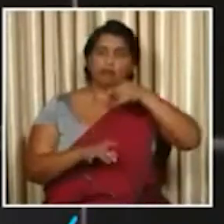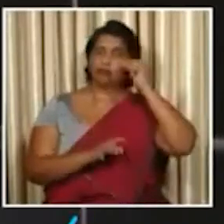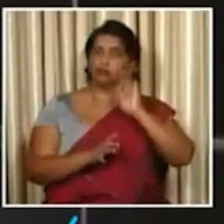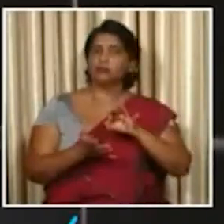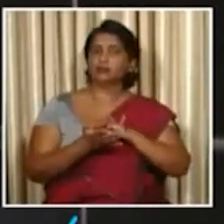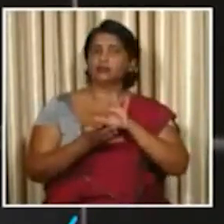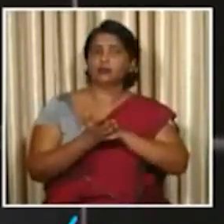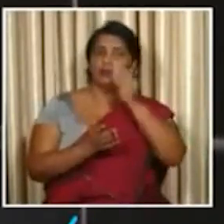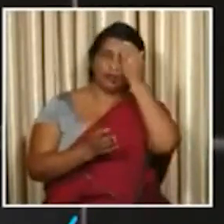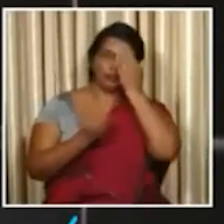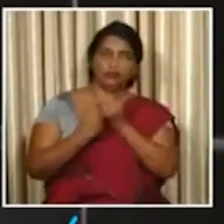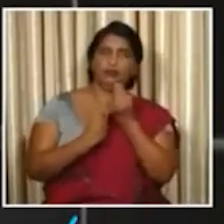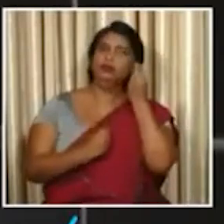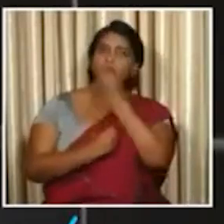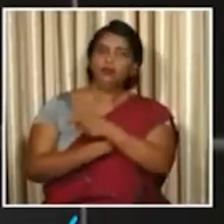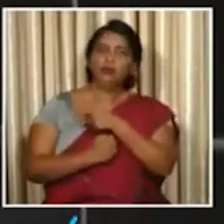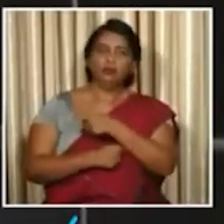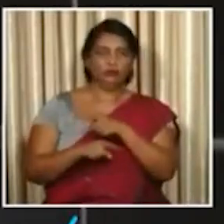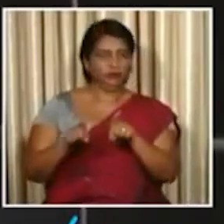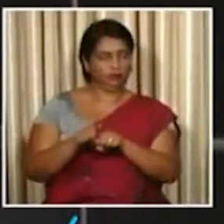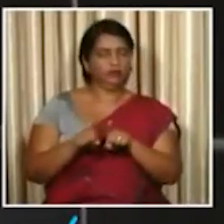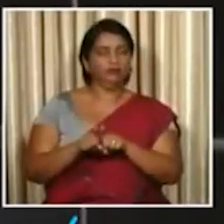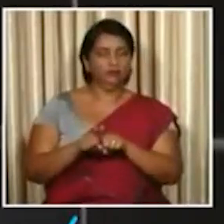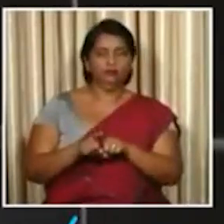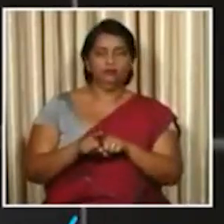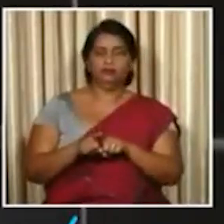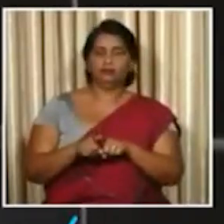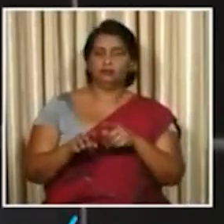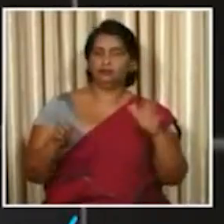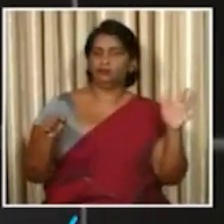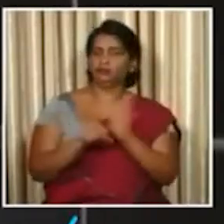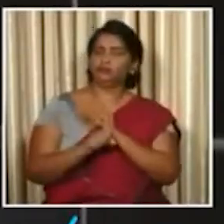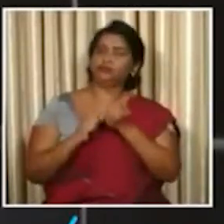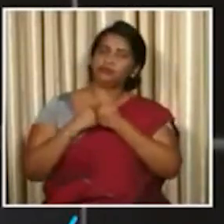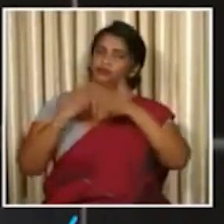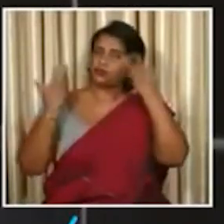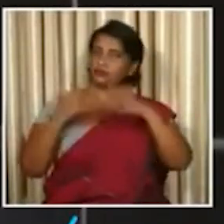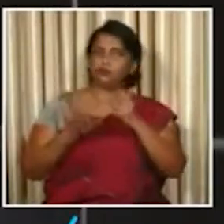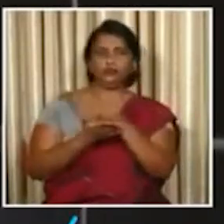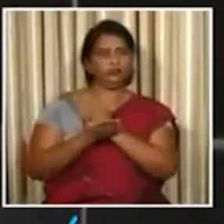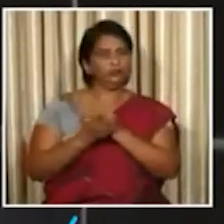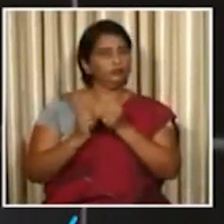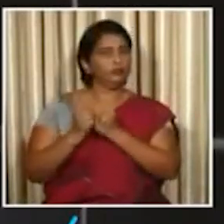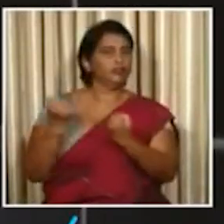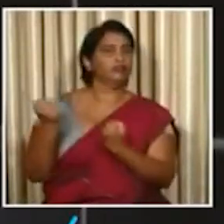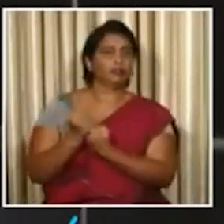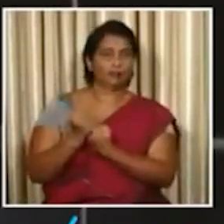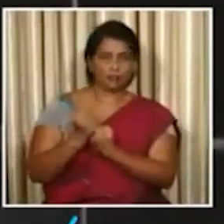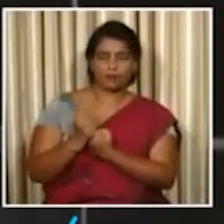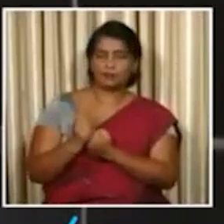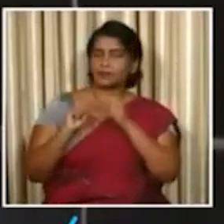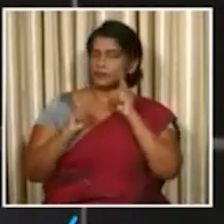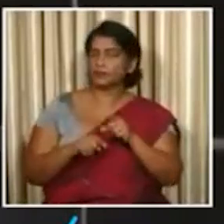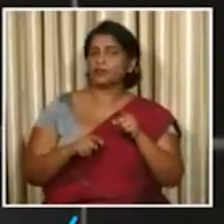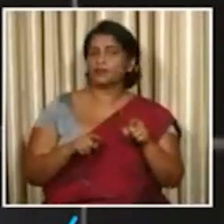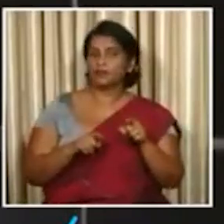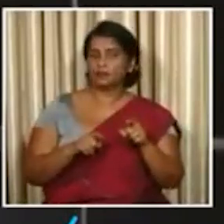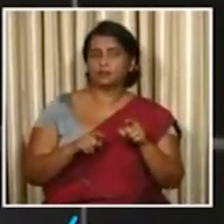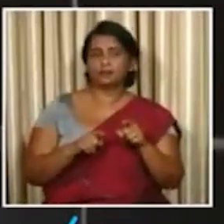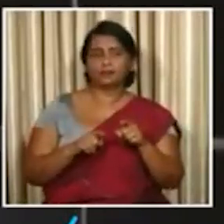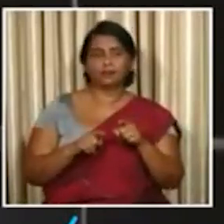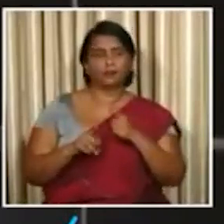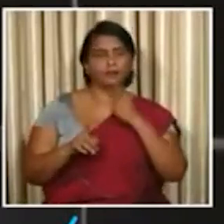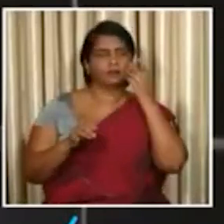finish its unfinished job. In a comment that outraged the conscience of the humanity,